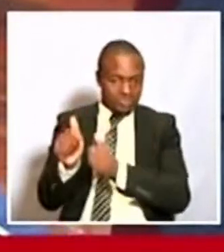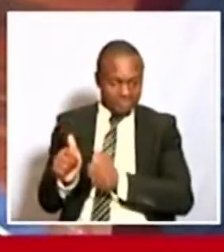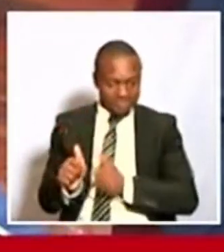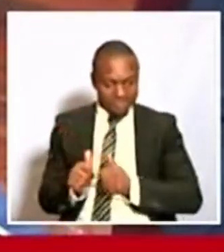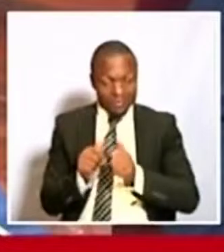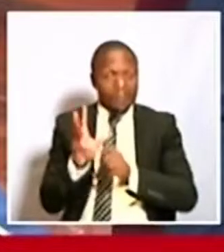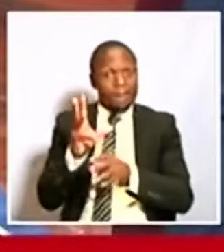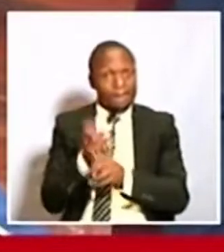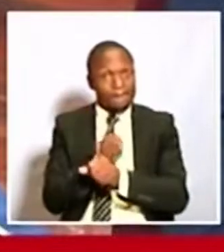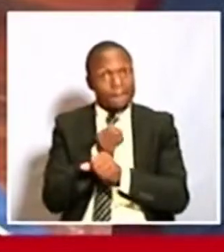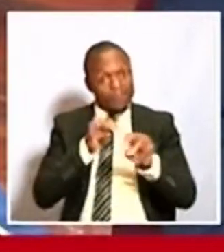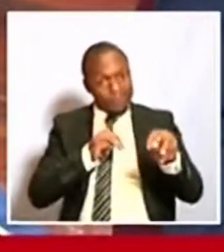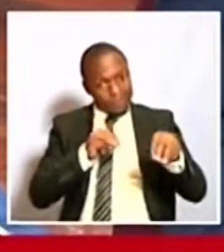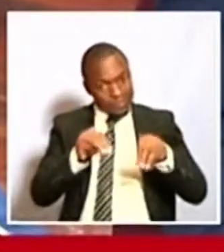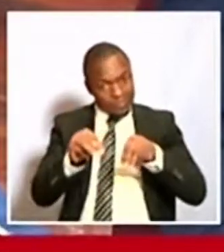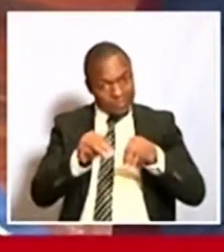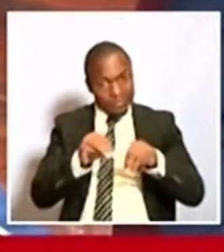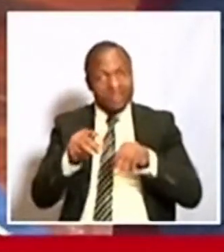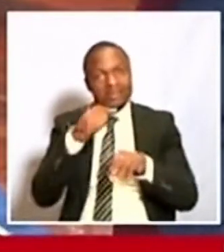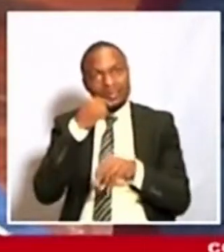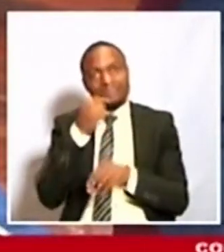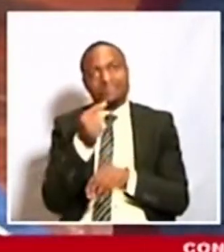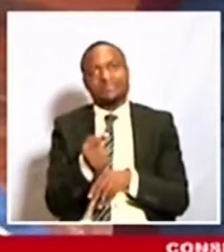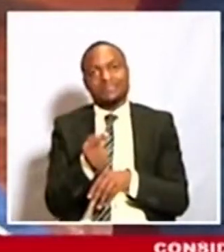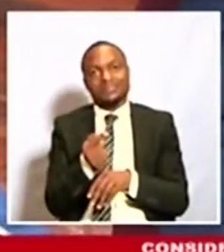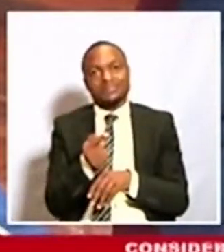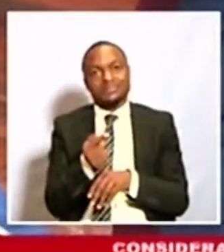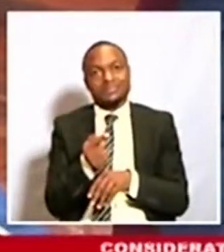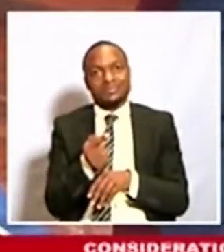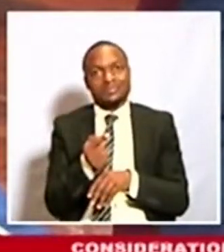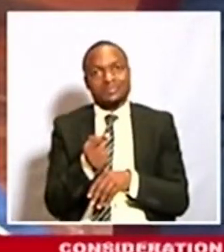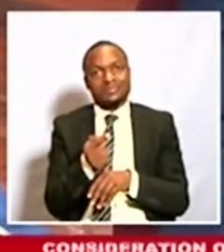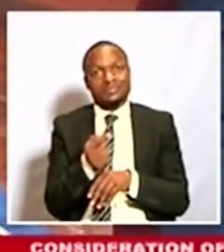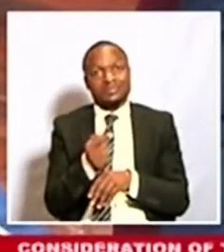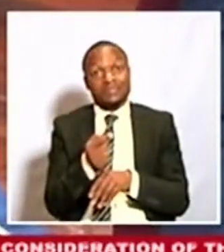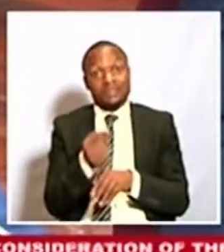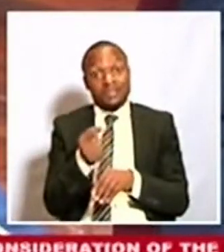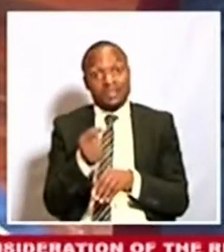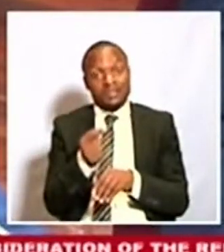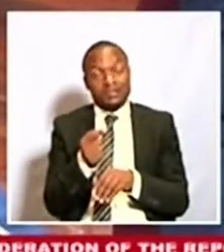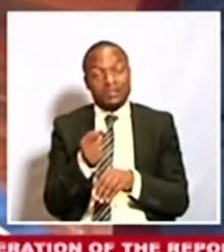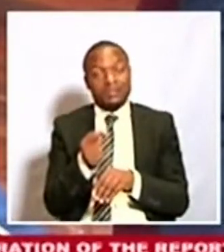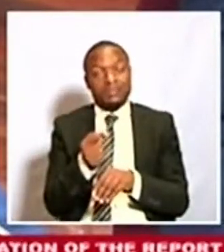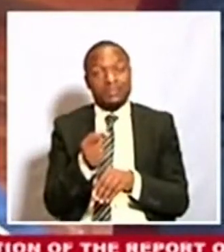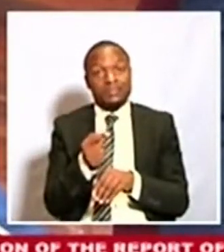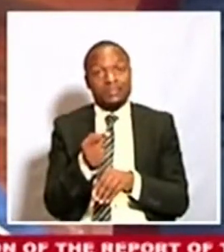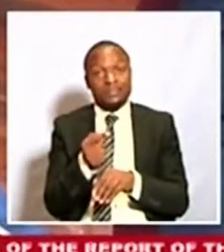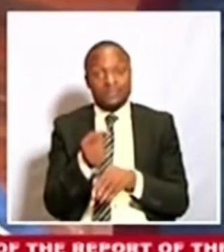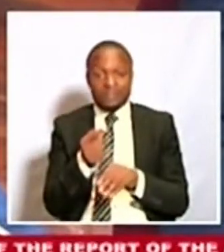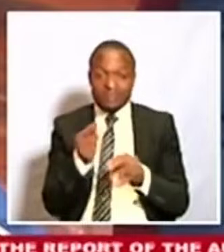taken, management wishes to state that an amount of